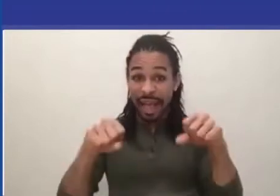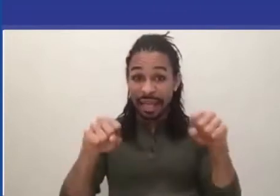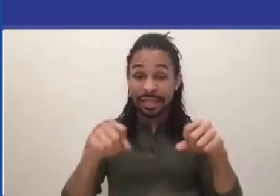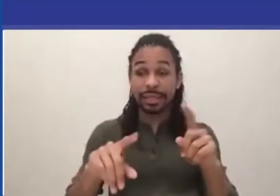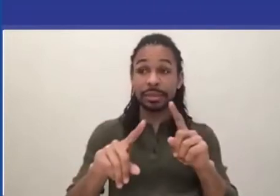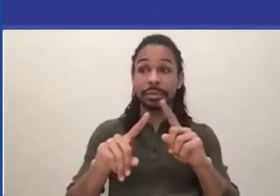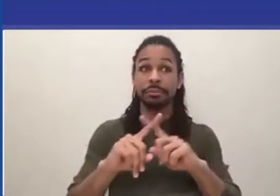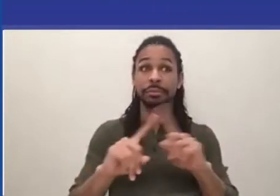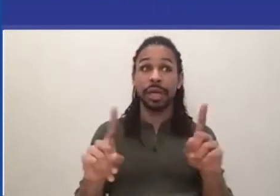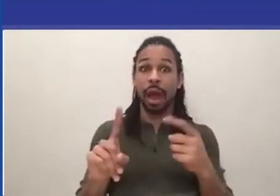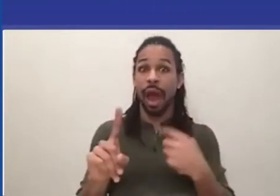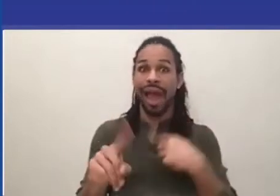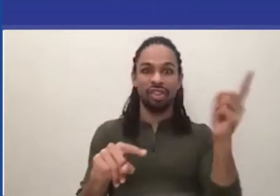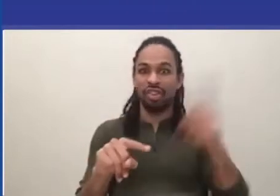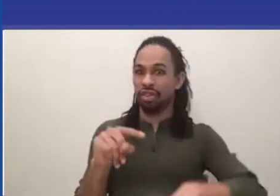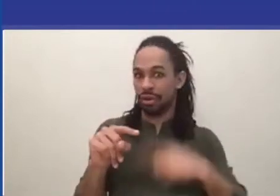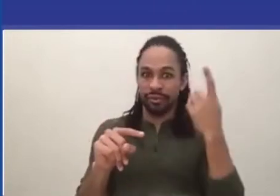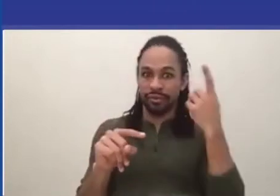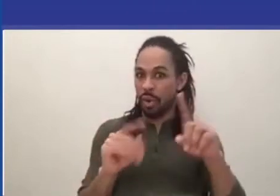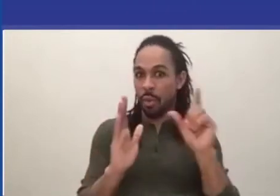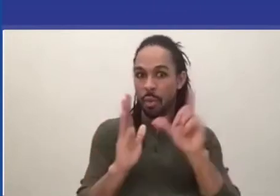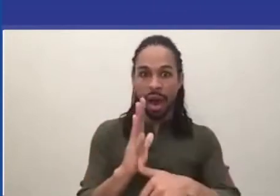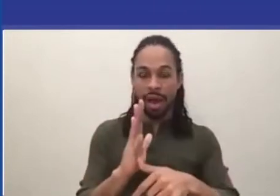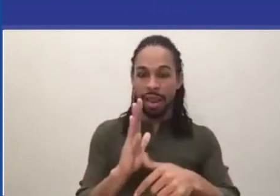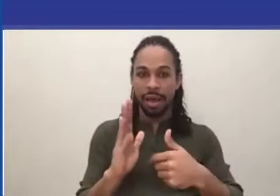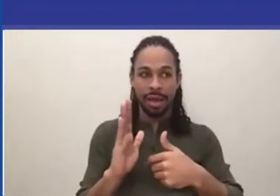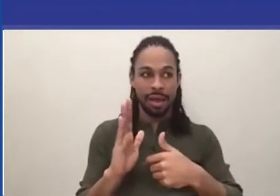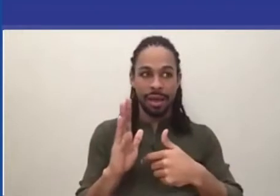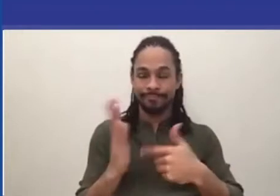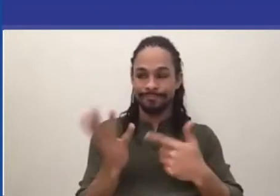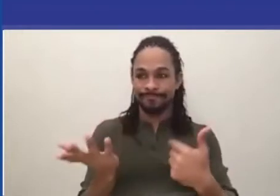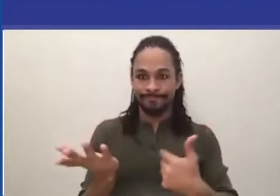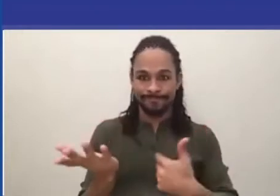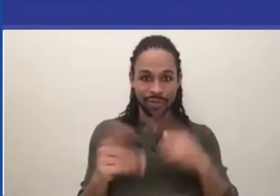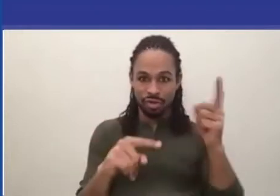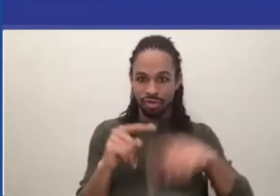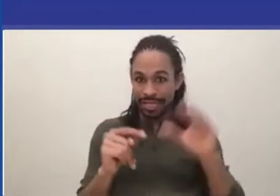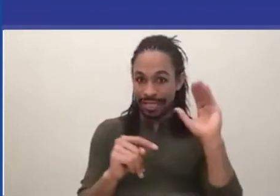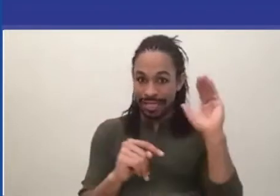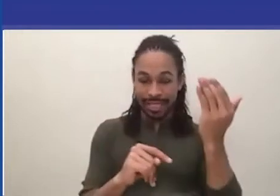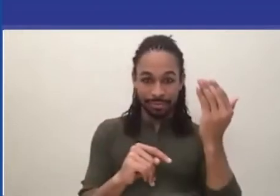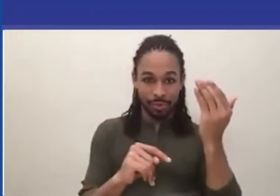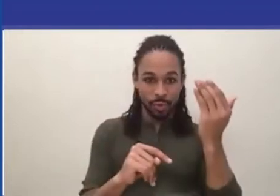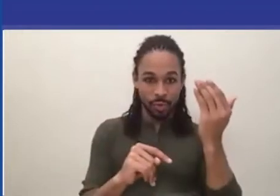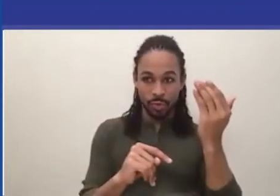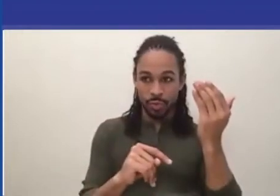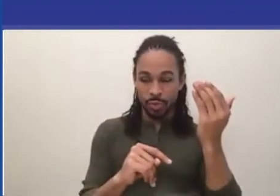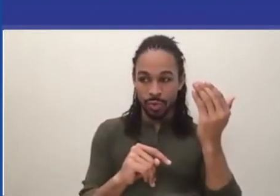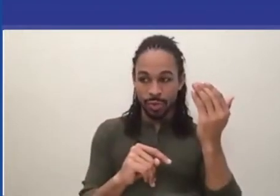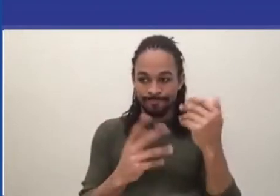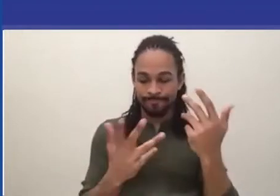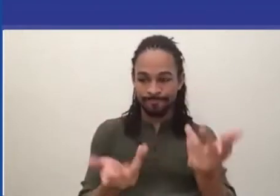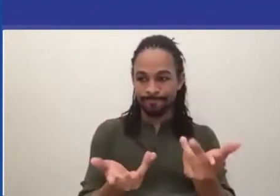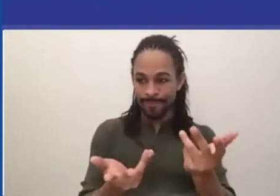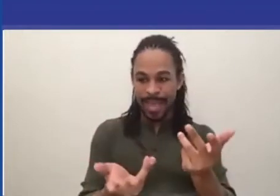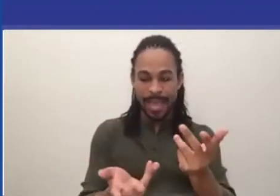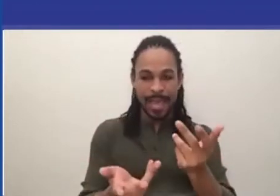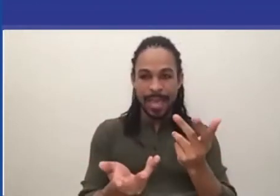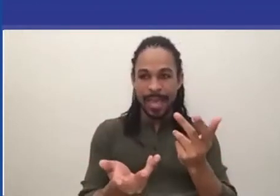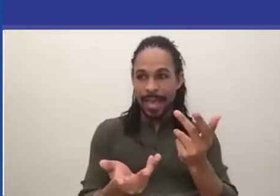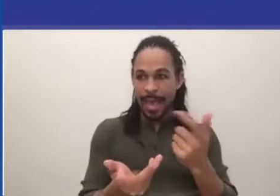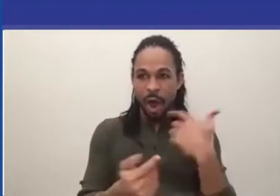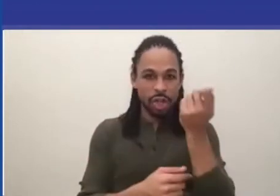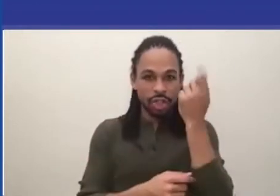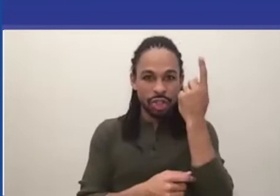a while, couldn't seem to get beyond the fact that I was not meeting with my company